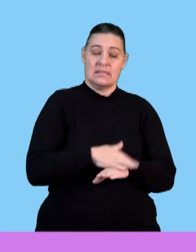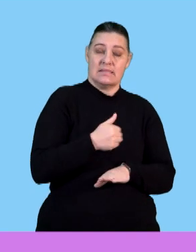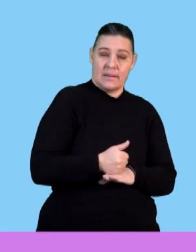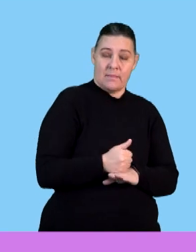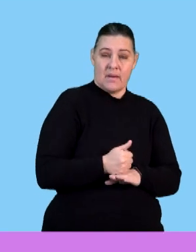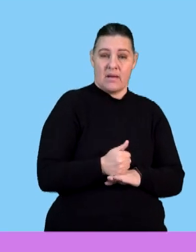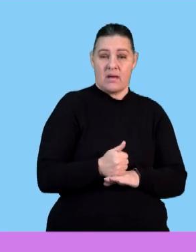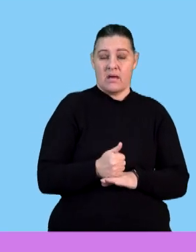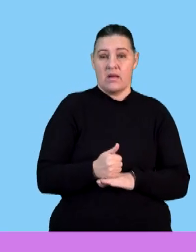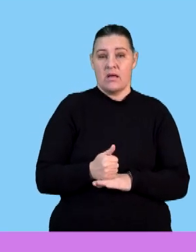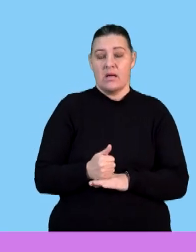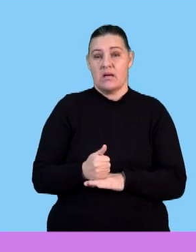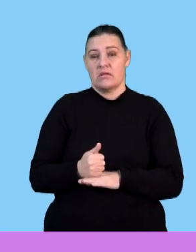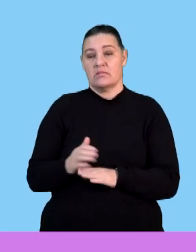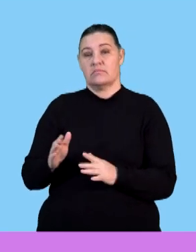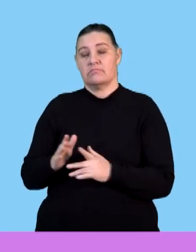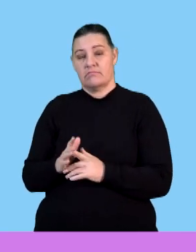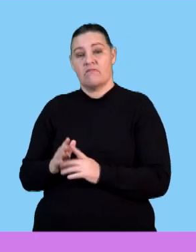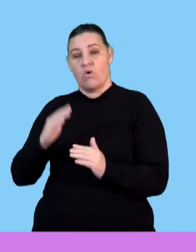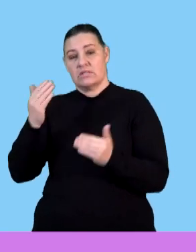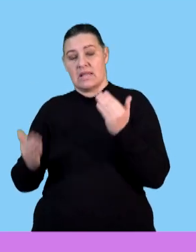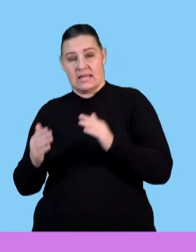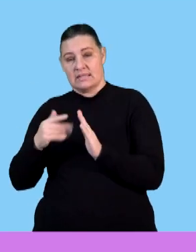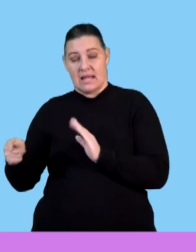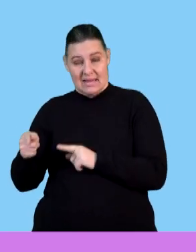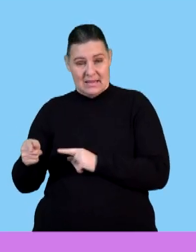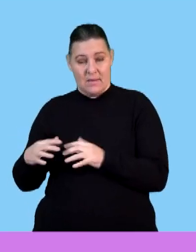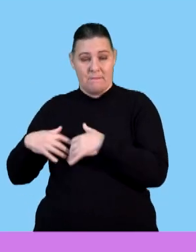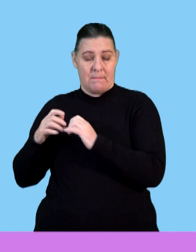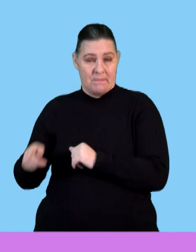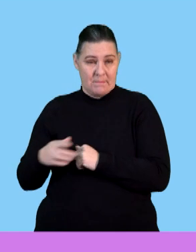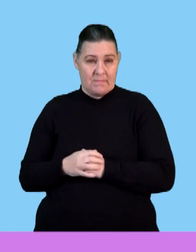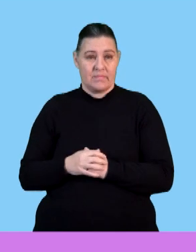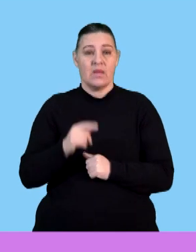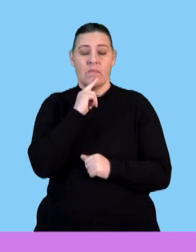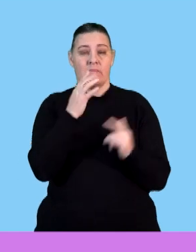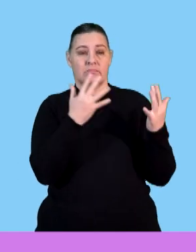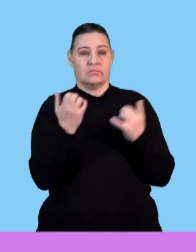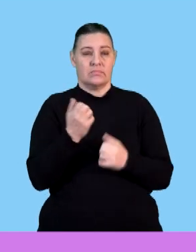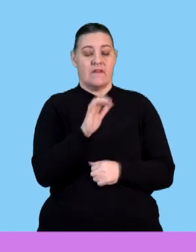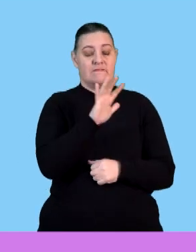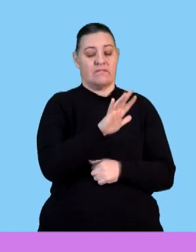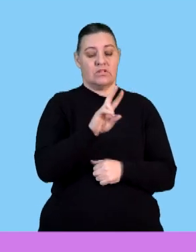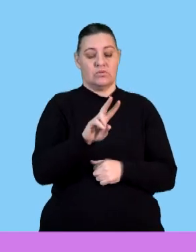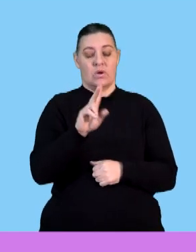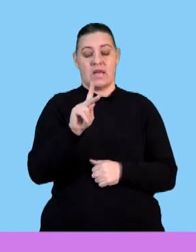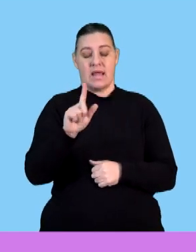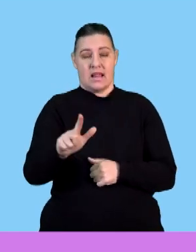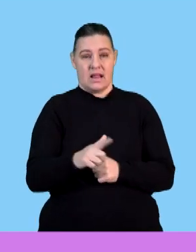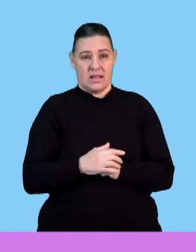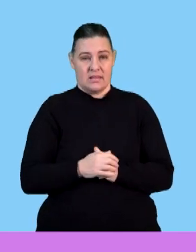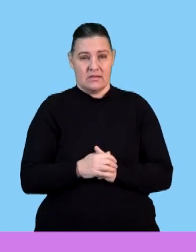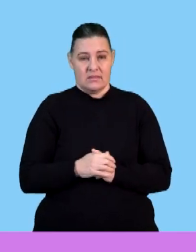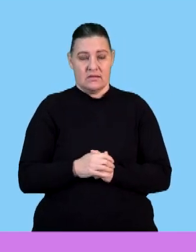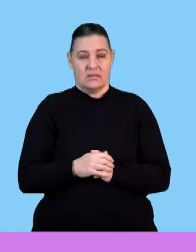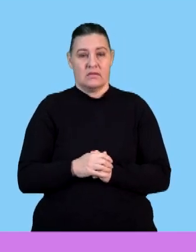quick part in the corner here for our sliding scale. All right. Calculate the cost of 52